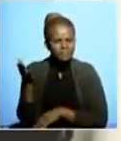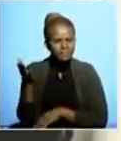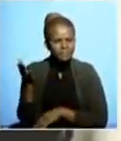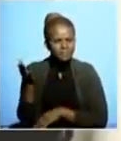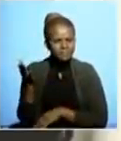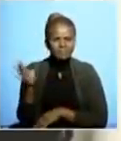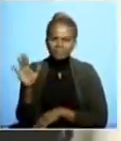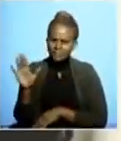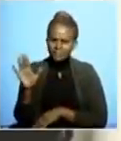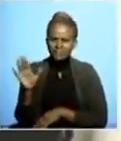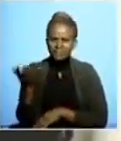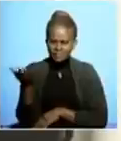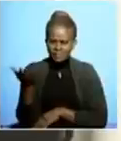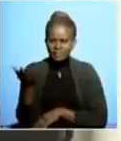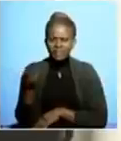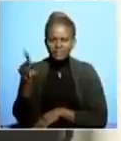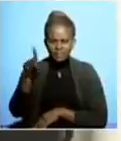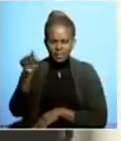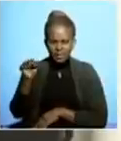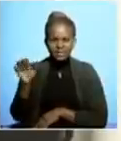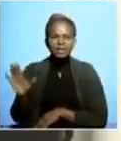Right, PSCs are sufficient.